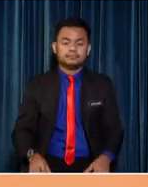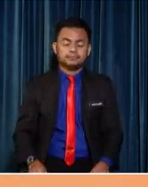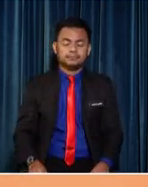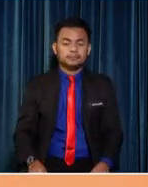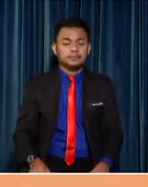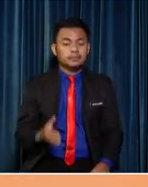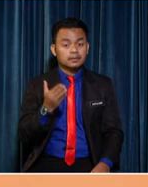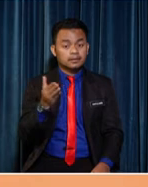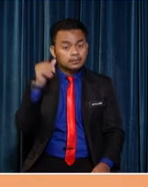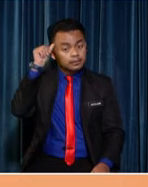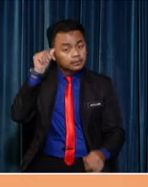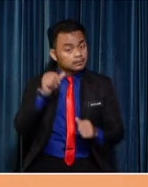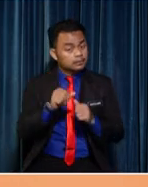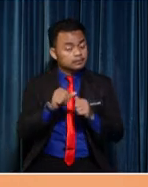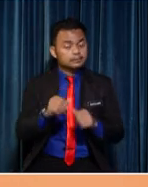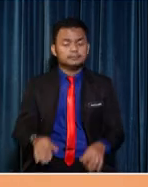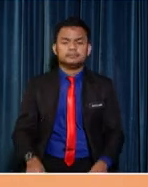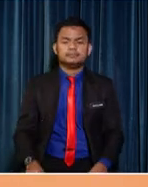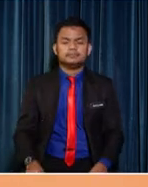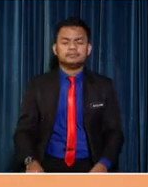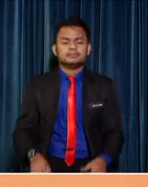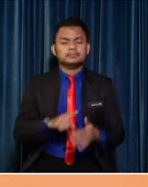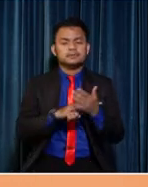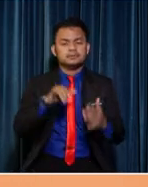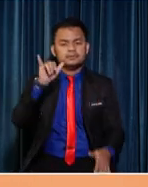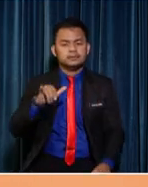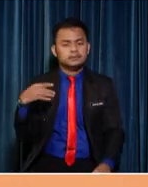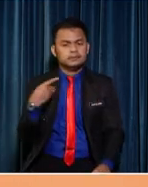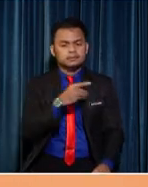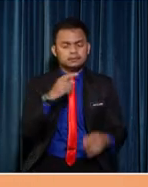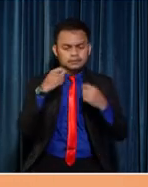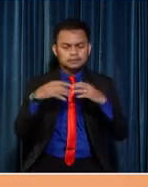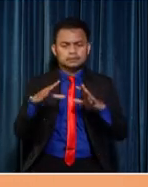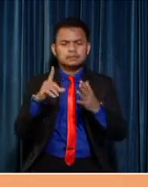Do you remember what we have just discussed?